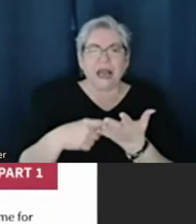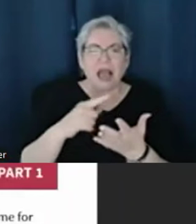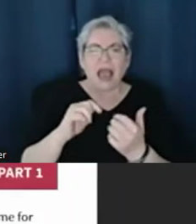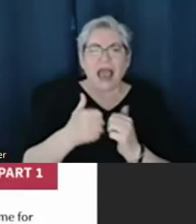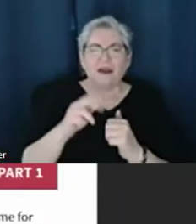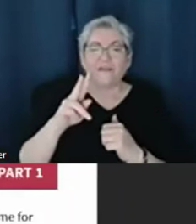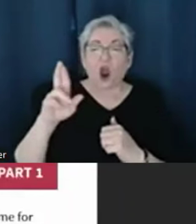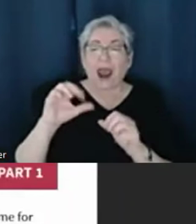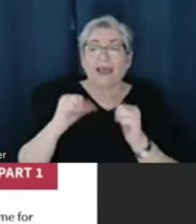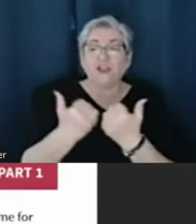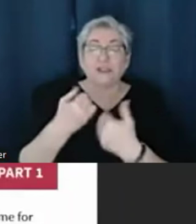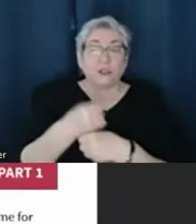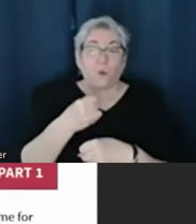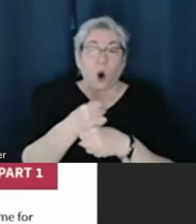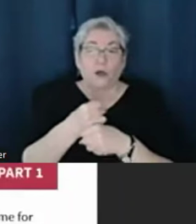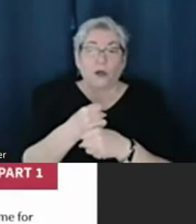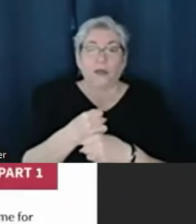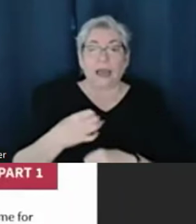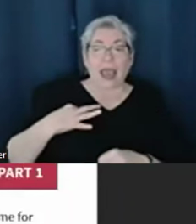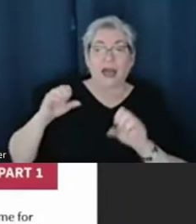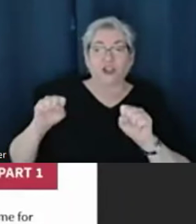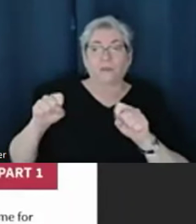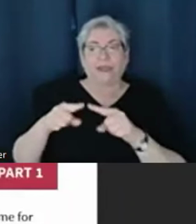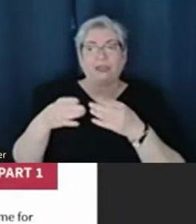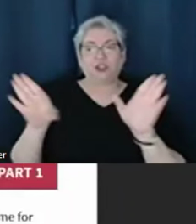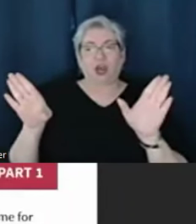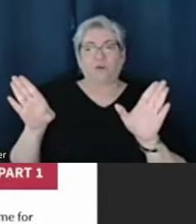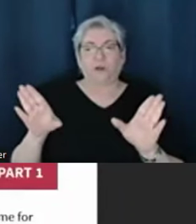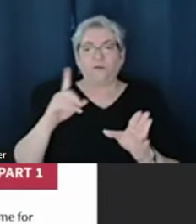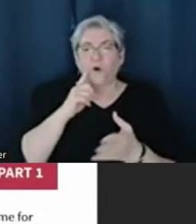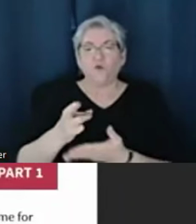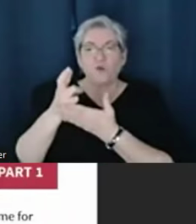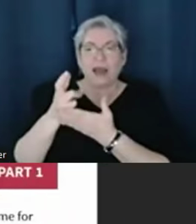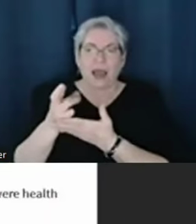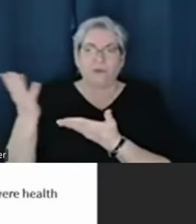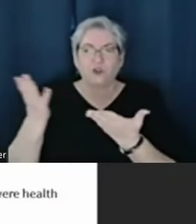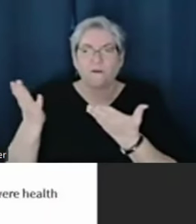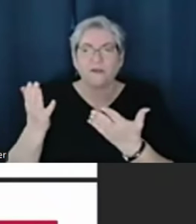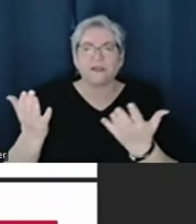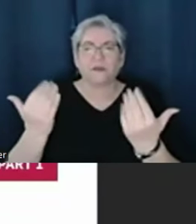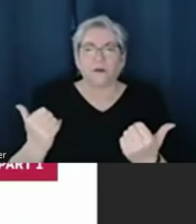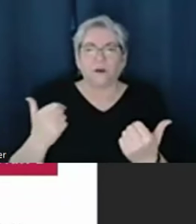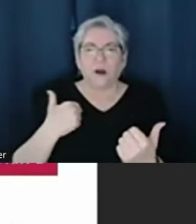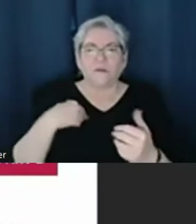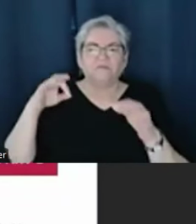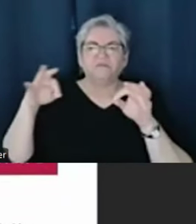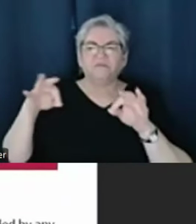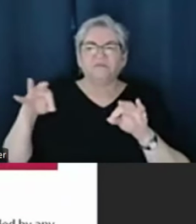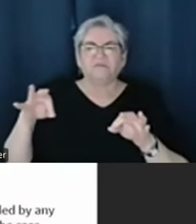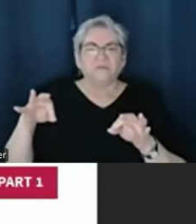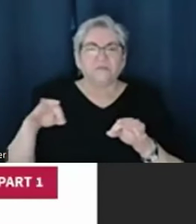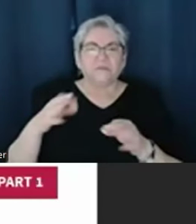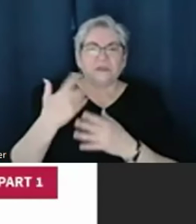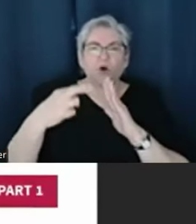work, eligibility in general for rehabilitation services. We go through some of the rules that